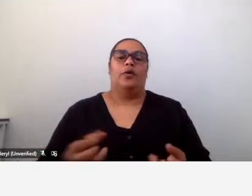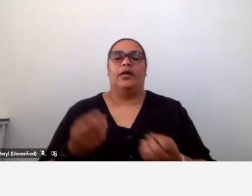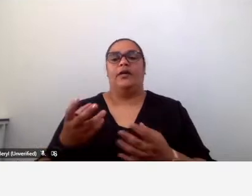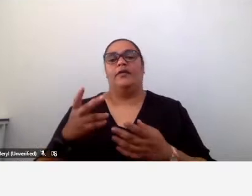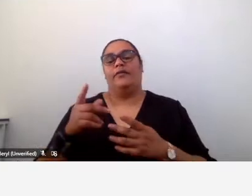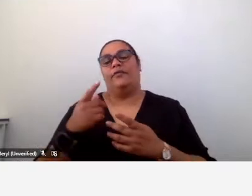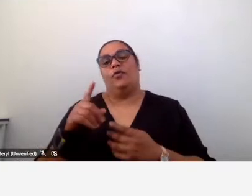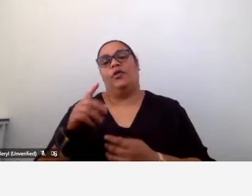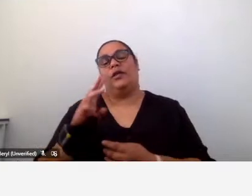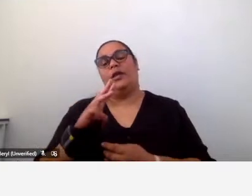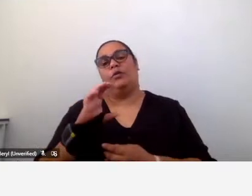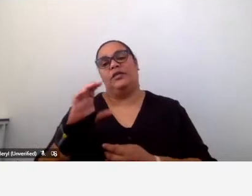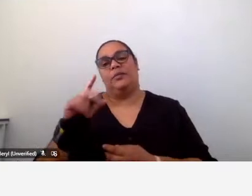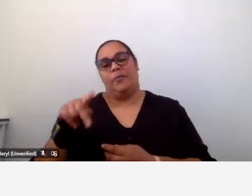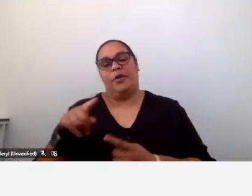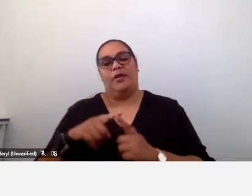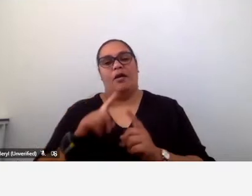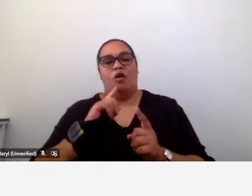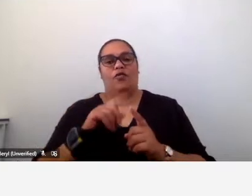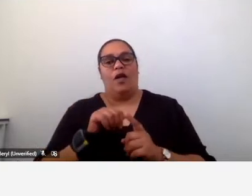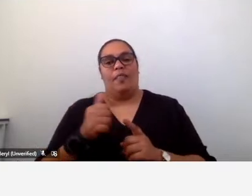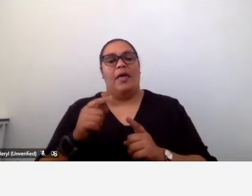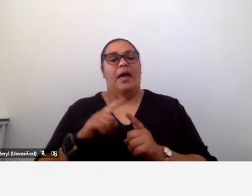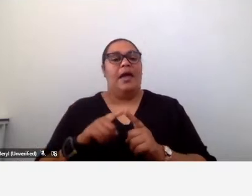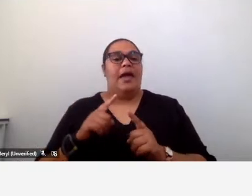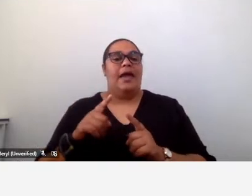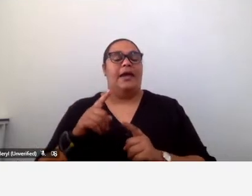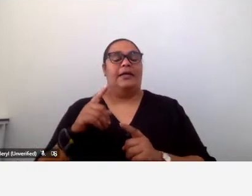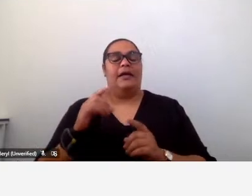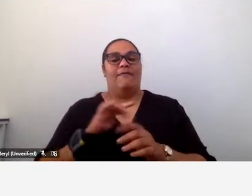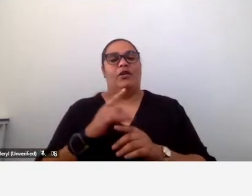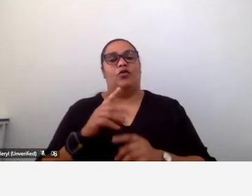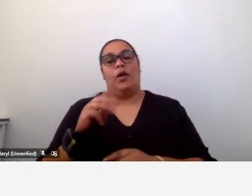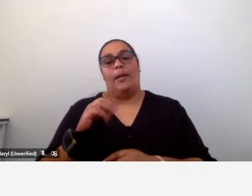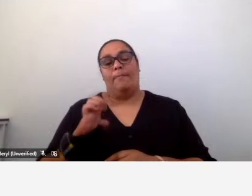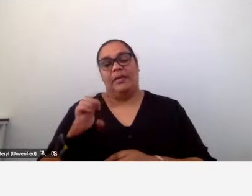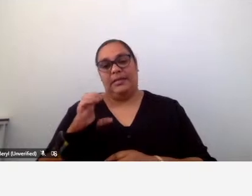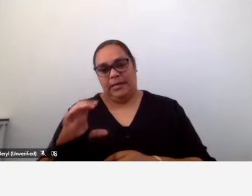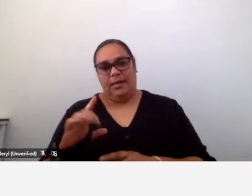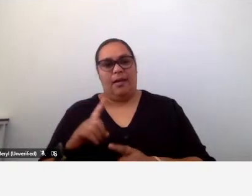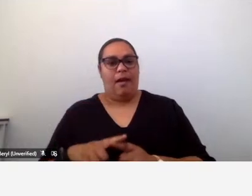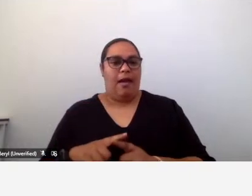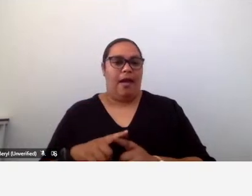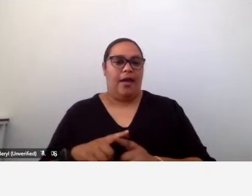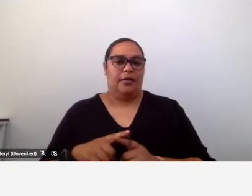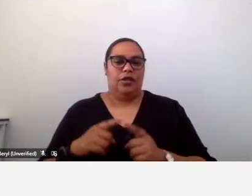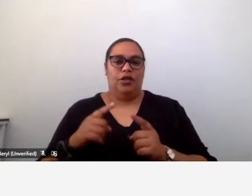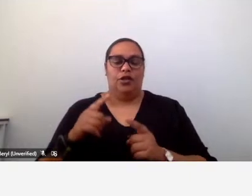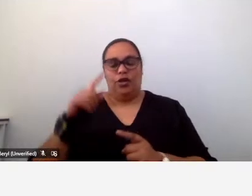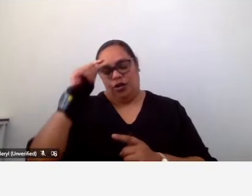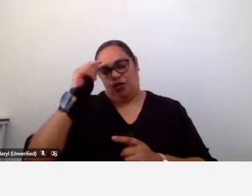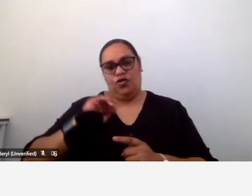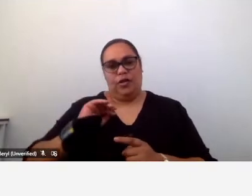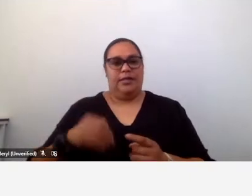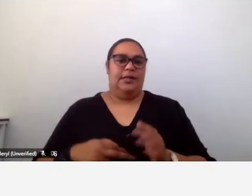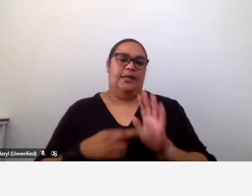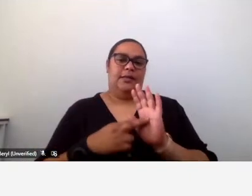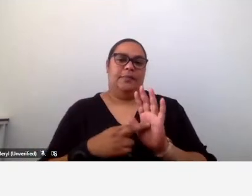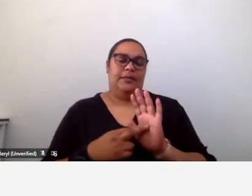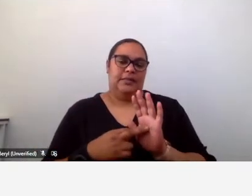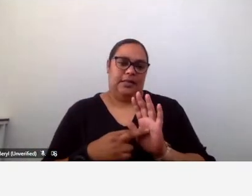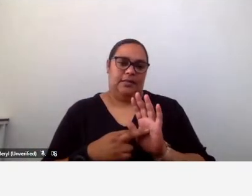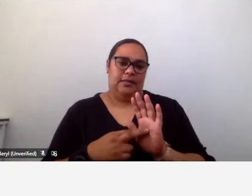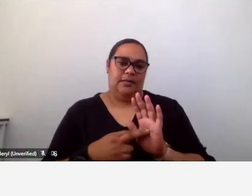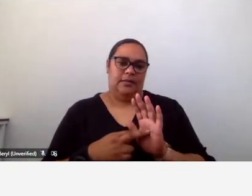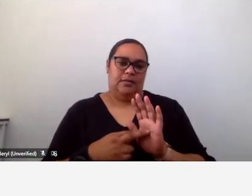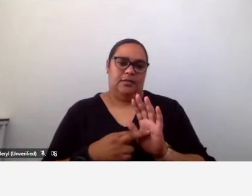well, especially in terms of the advice to the MEC and then the gender